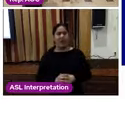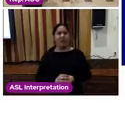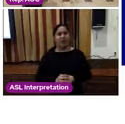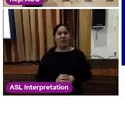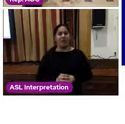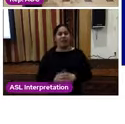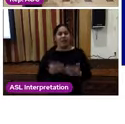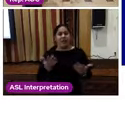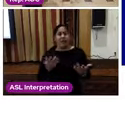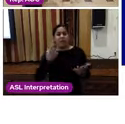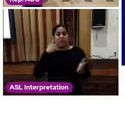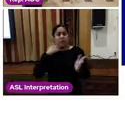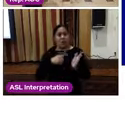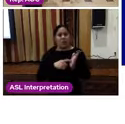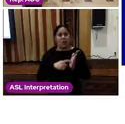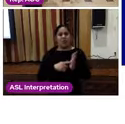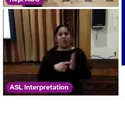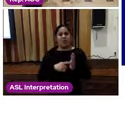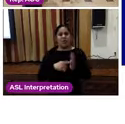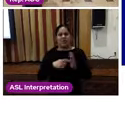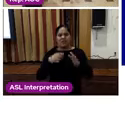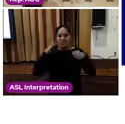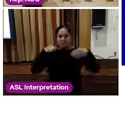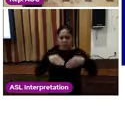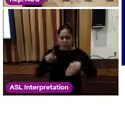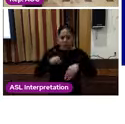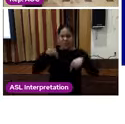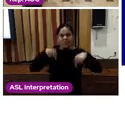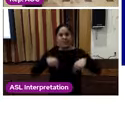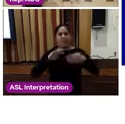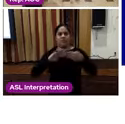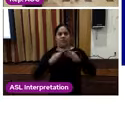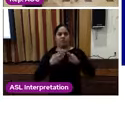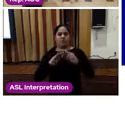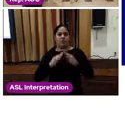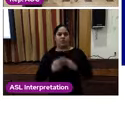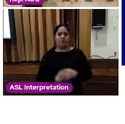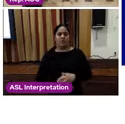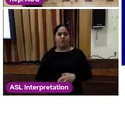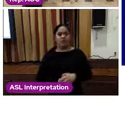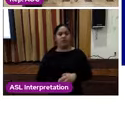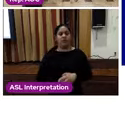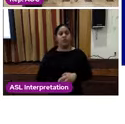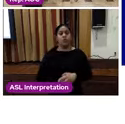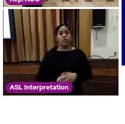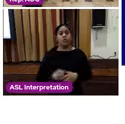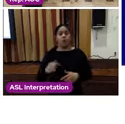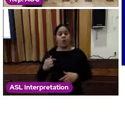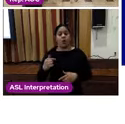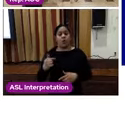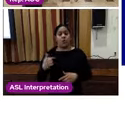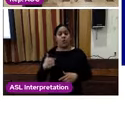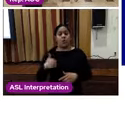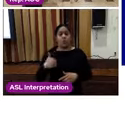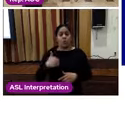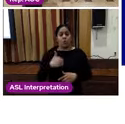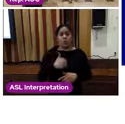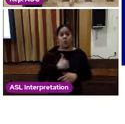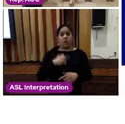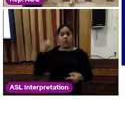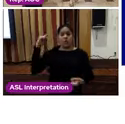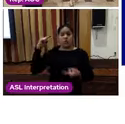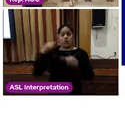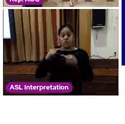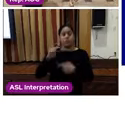way that is concentrated here in our community. And so by decarbonizing our emissions, we